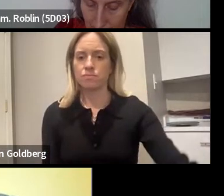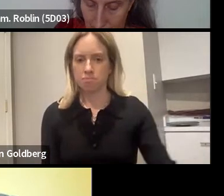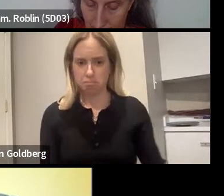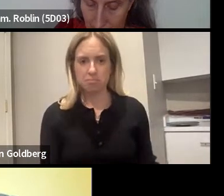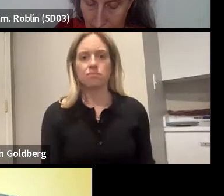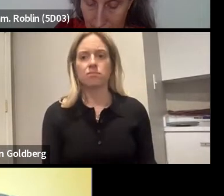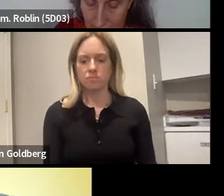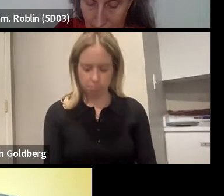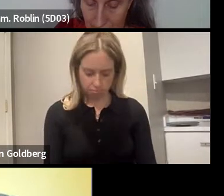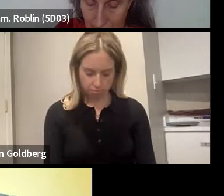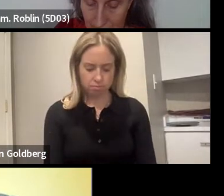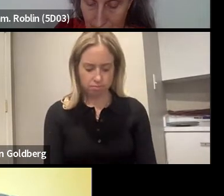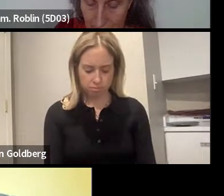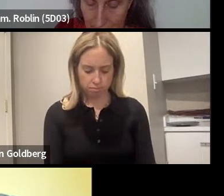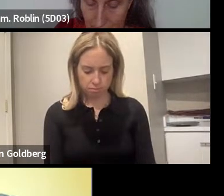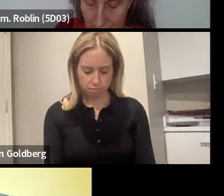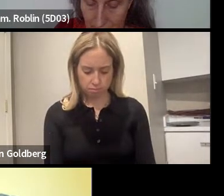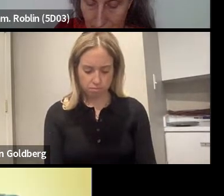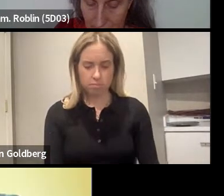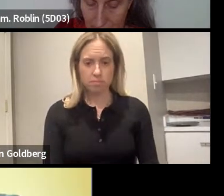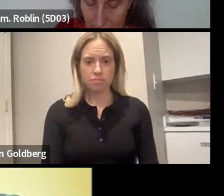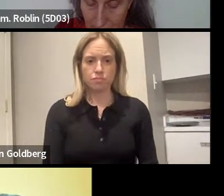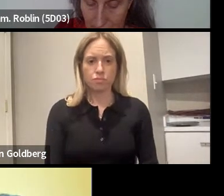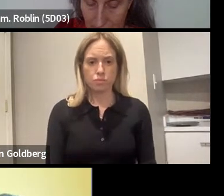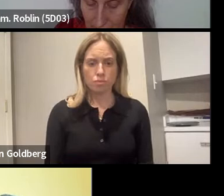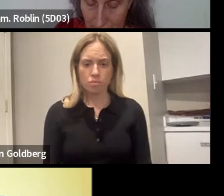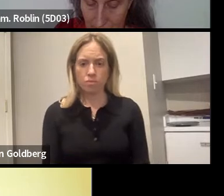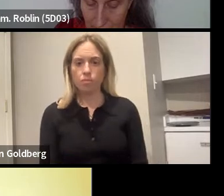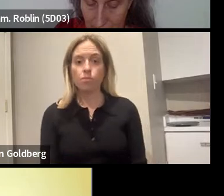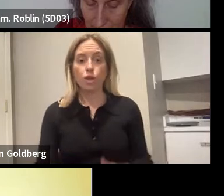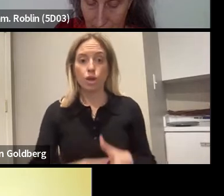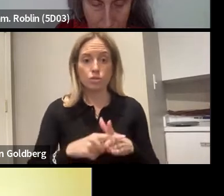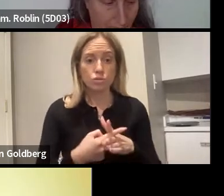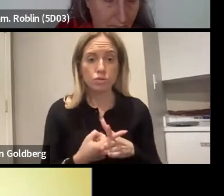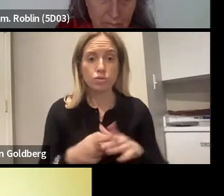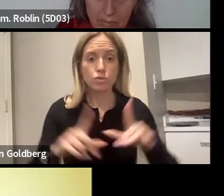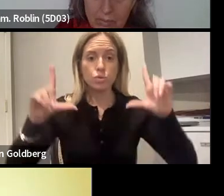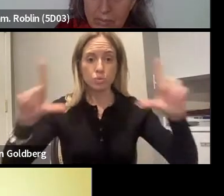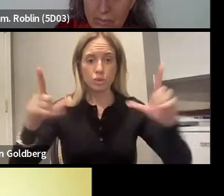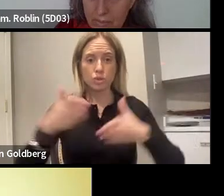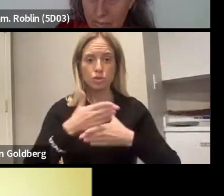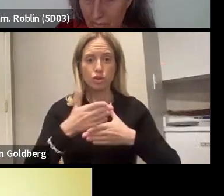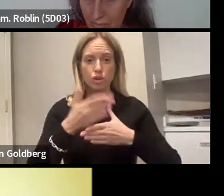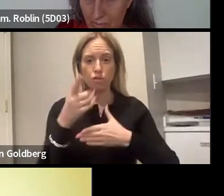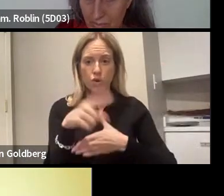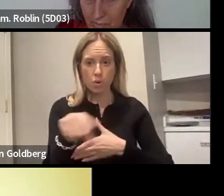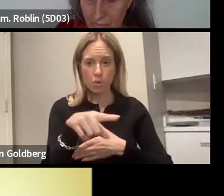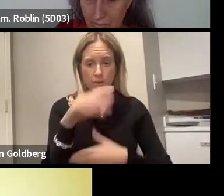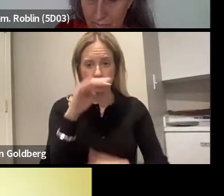Perfect. Let me just go ahead and start screen sharing this for you all.